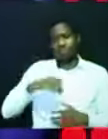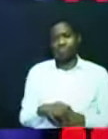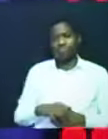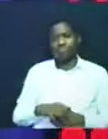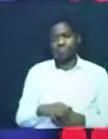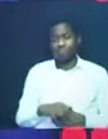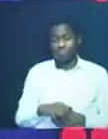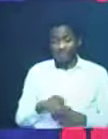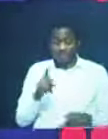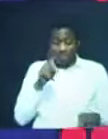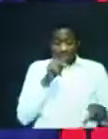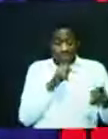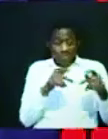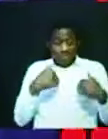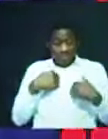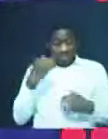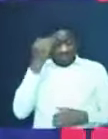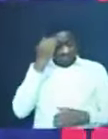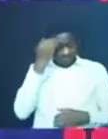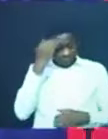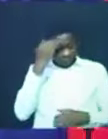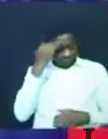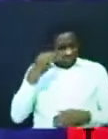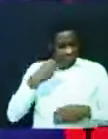their strength.